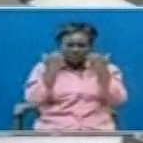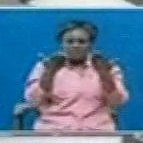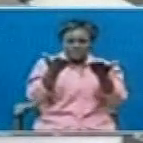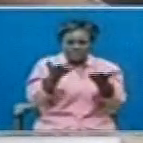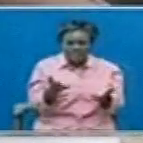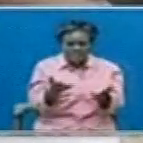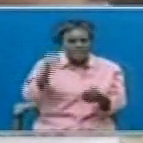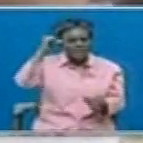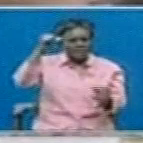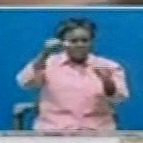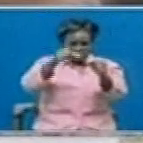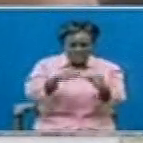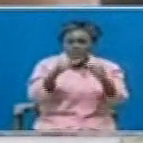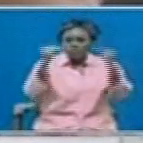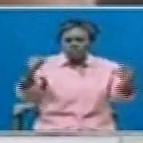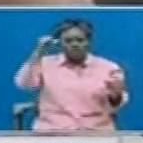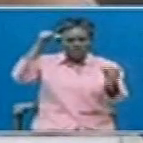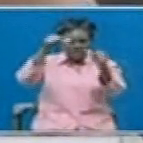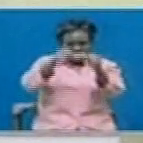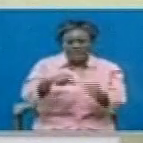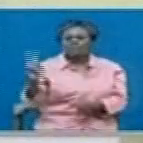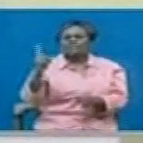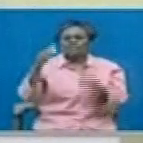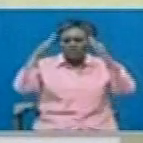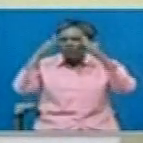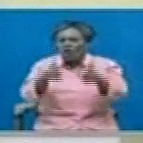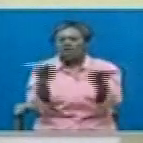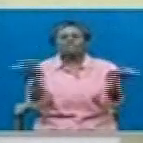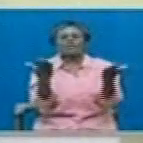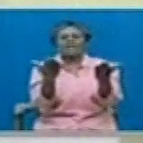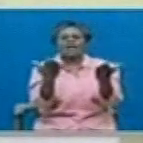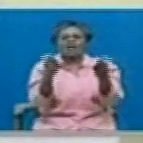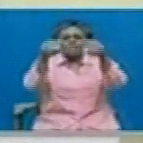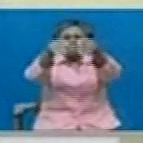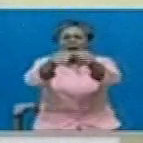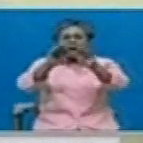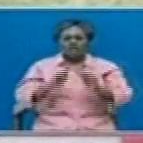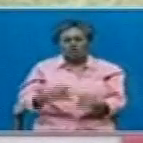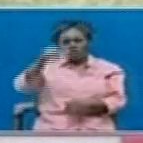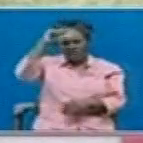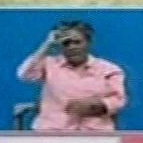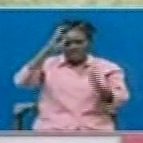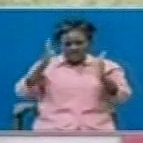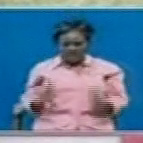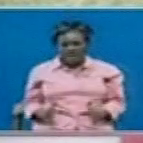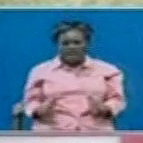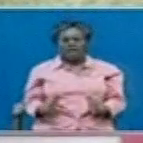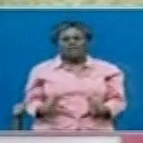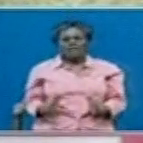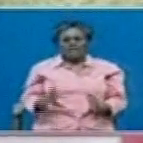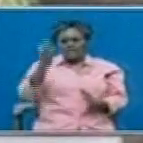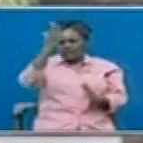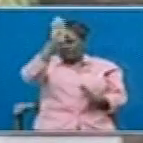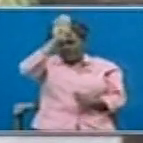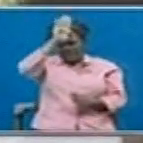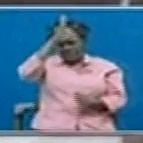today reminding the president where his energy should now be focused. The occasion was the burial of mother of Kakamega Governor Wycliffe Oparanya in